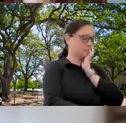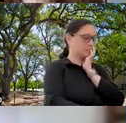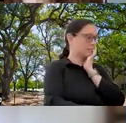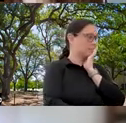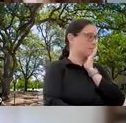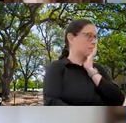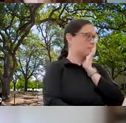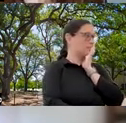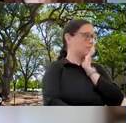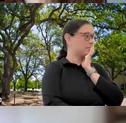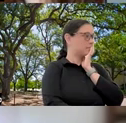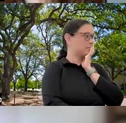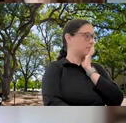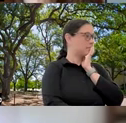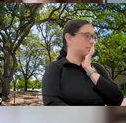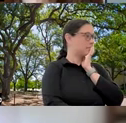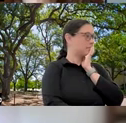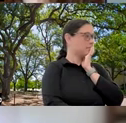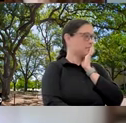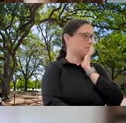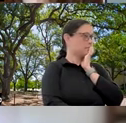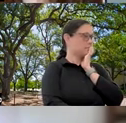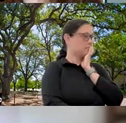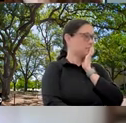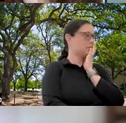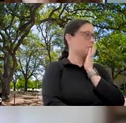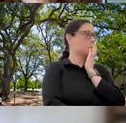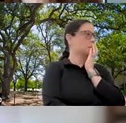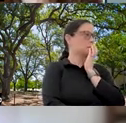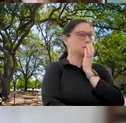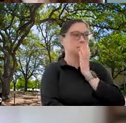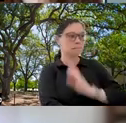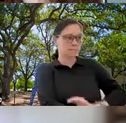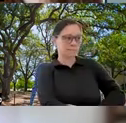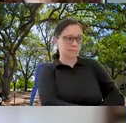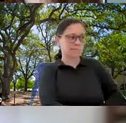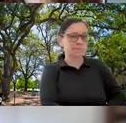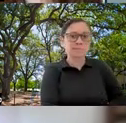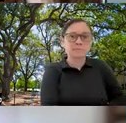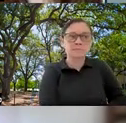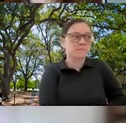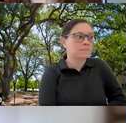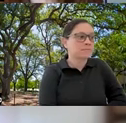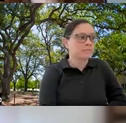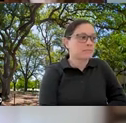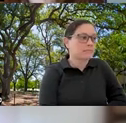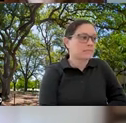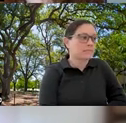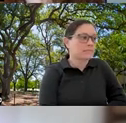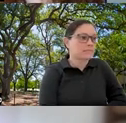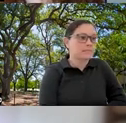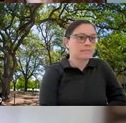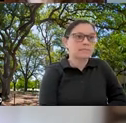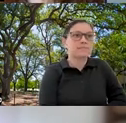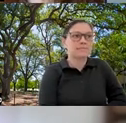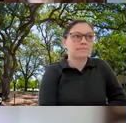off the bat, I want you to know this is a fake family, but we're using them as a guide to help us guide our discussion. And